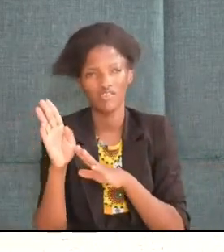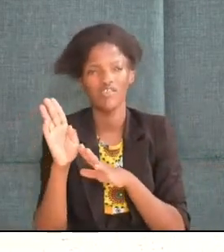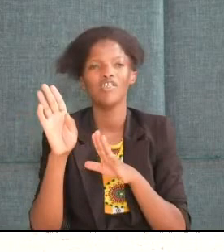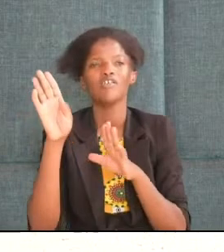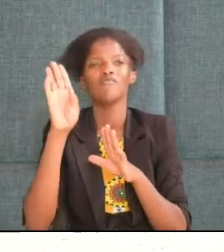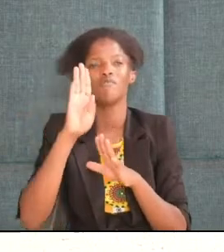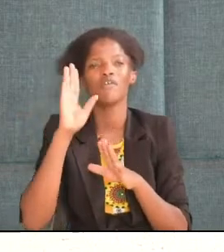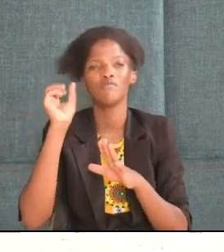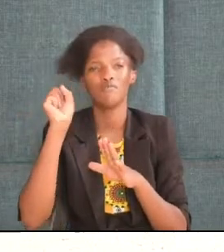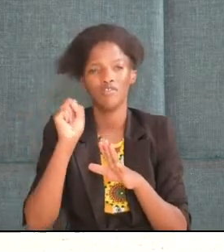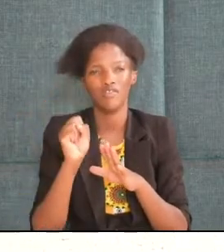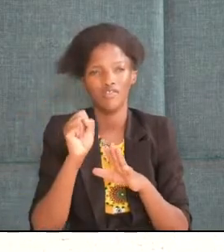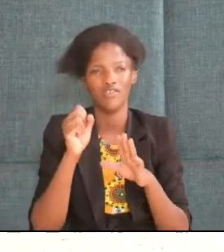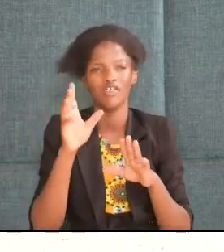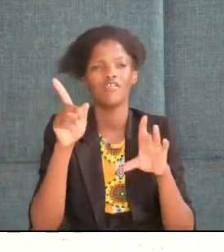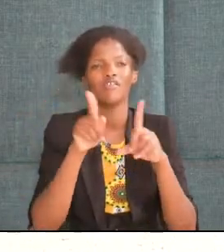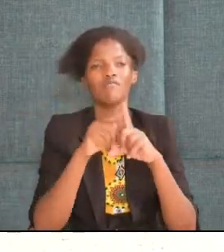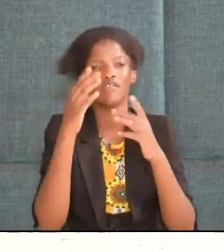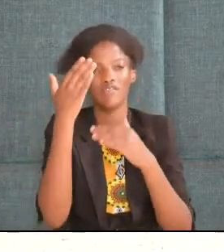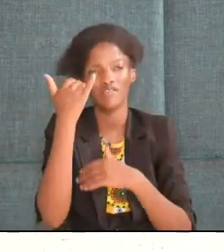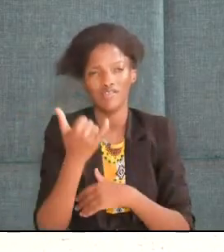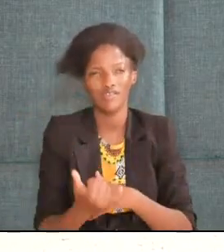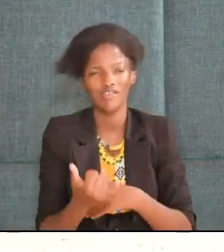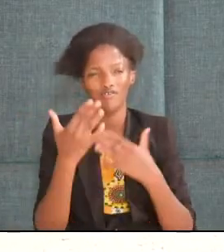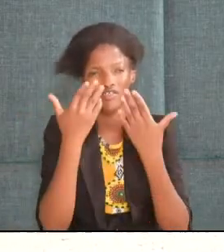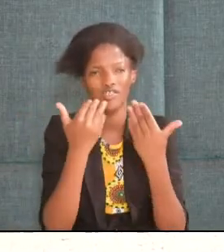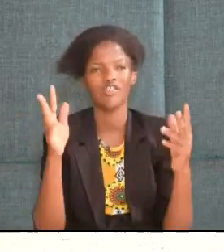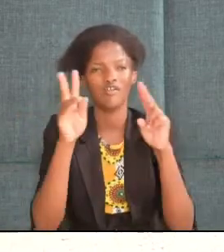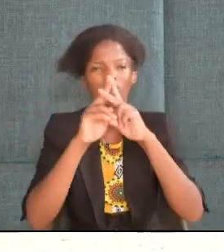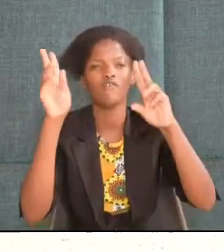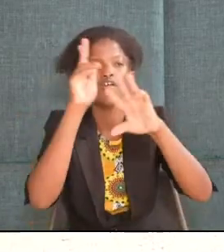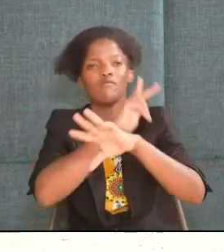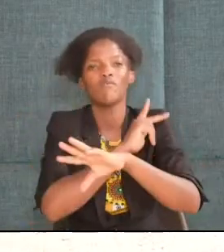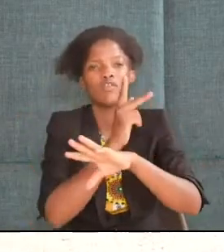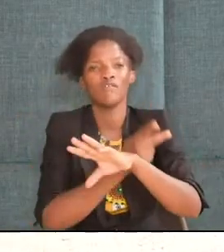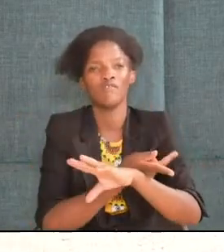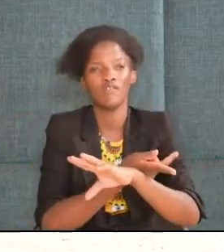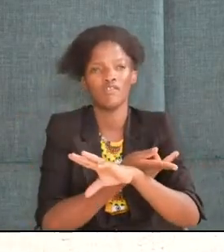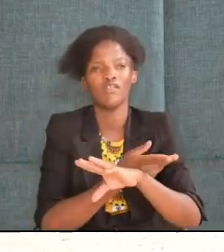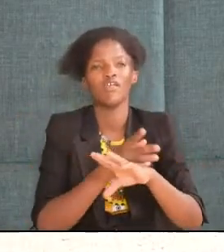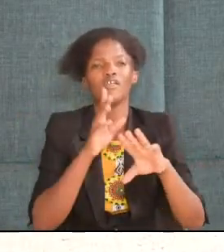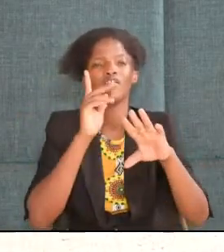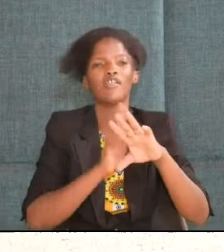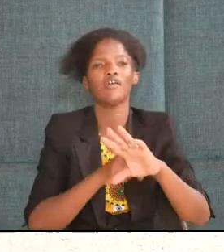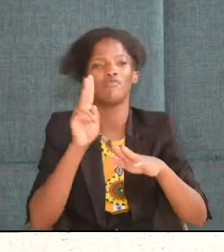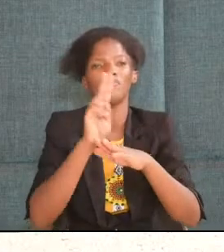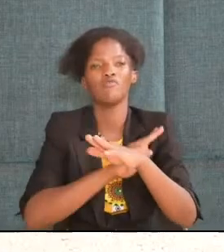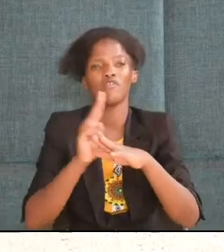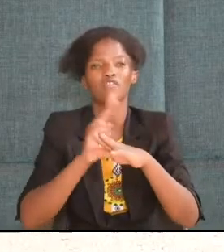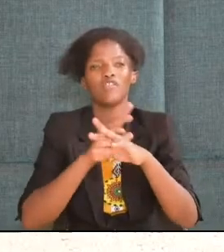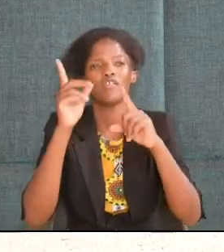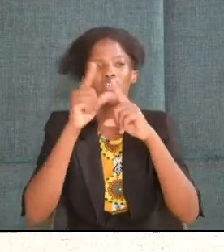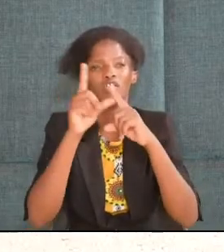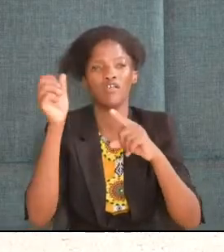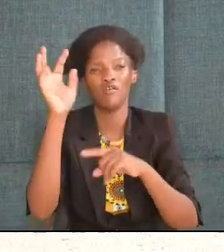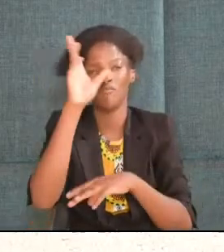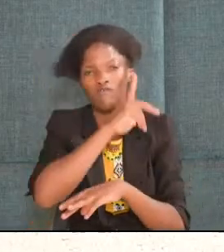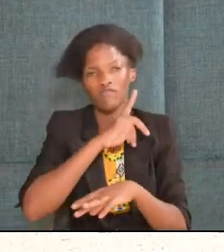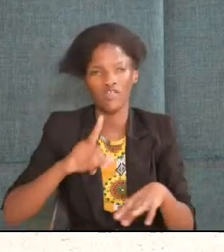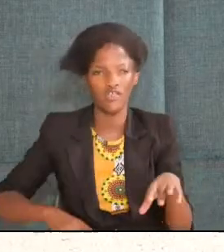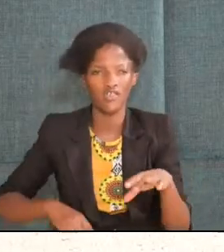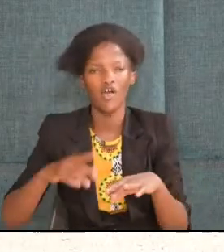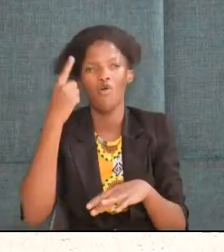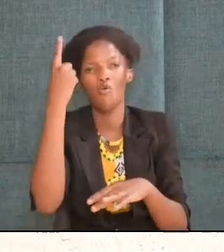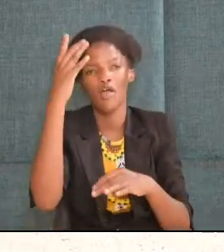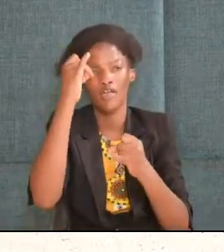us. Even little children can be very powerful when they use the name of Jesus. That is very true. One